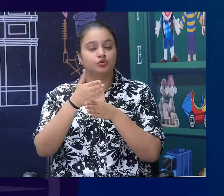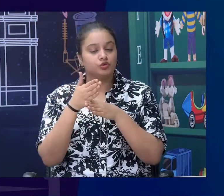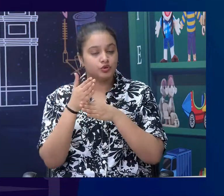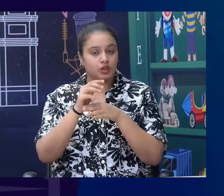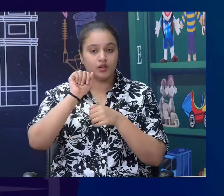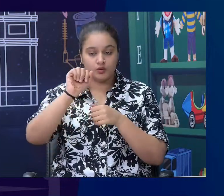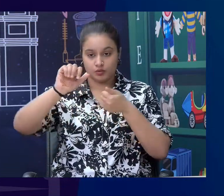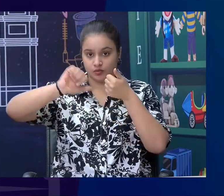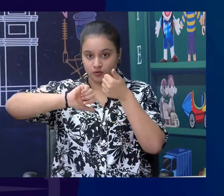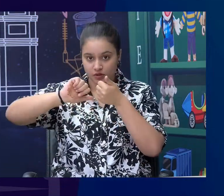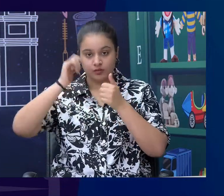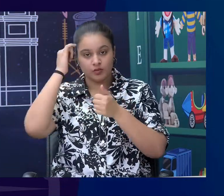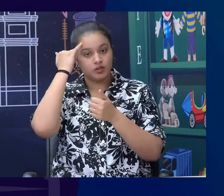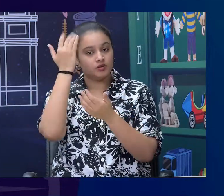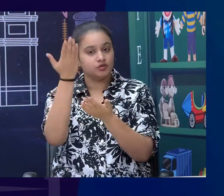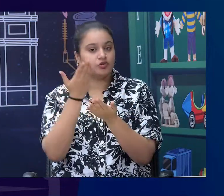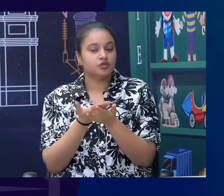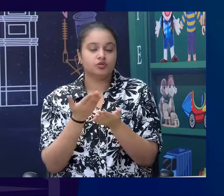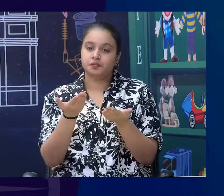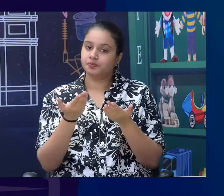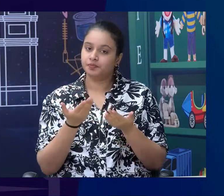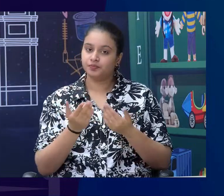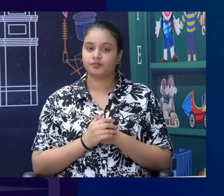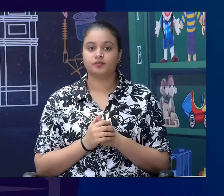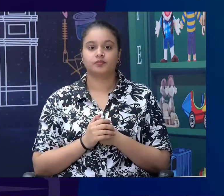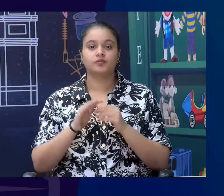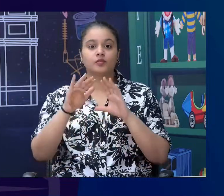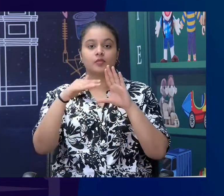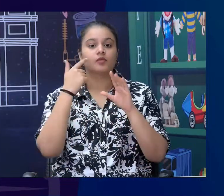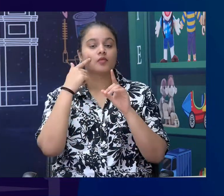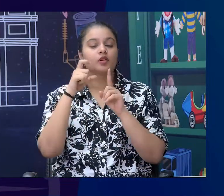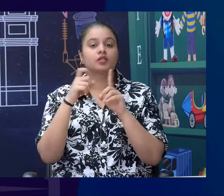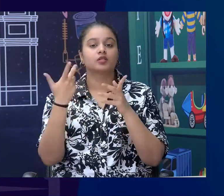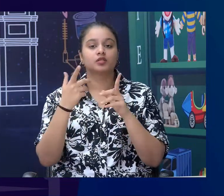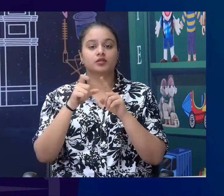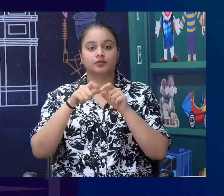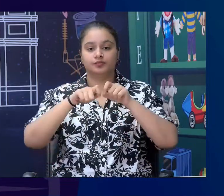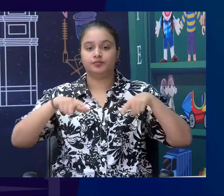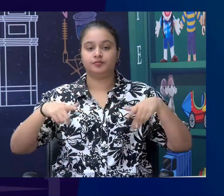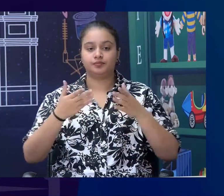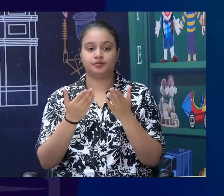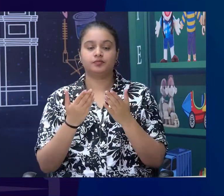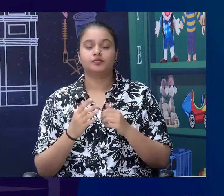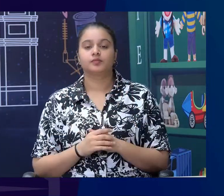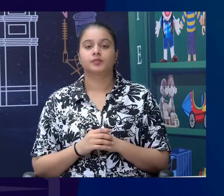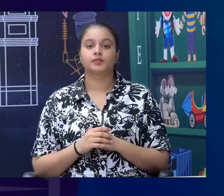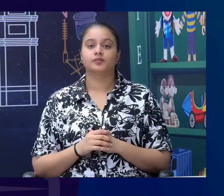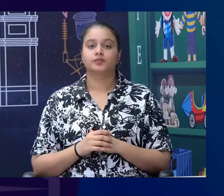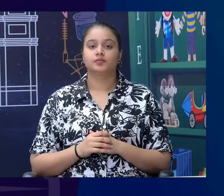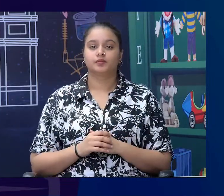us. Any suggestion is also welcome. The email ID is